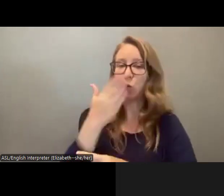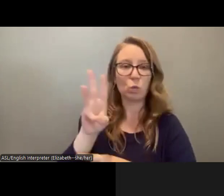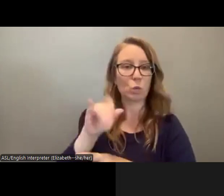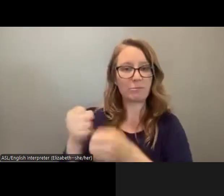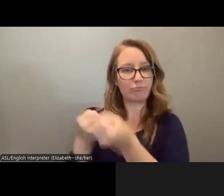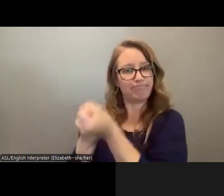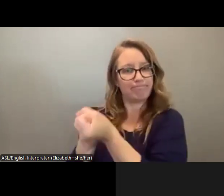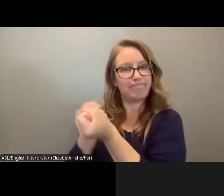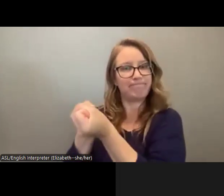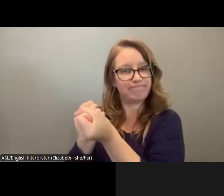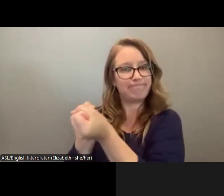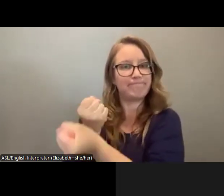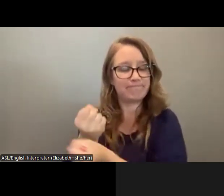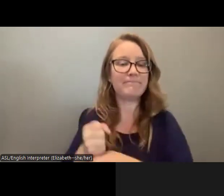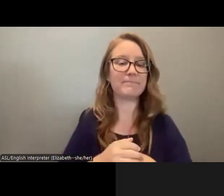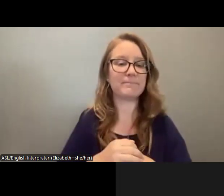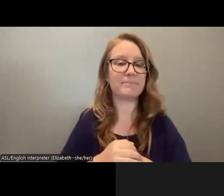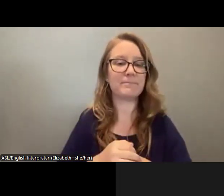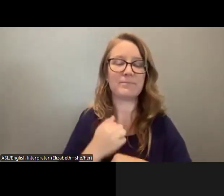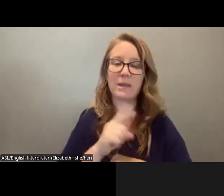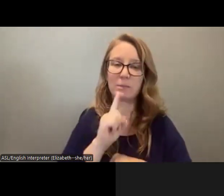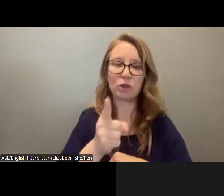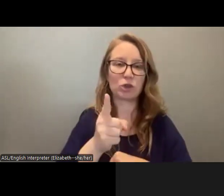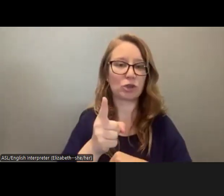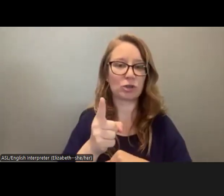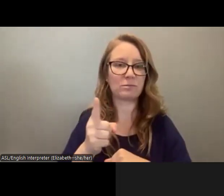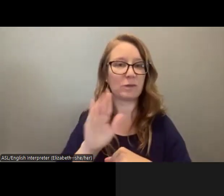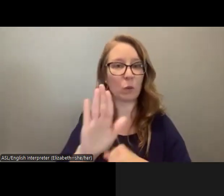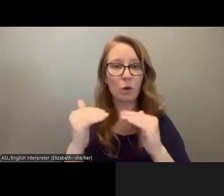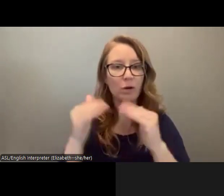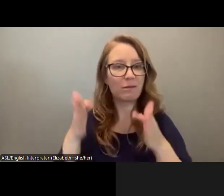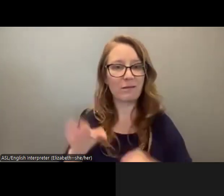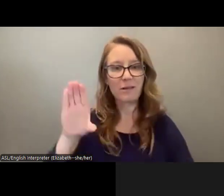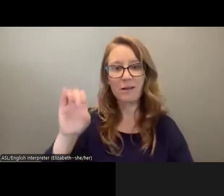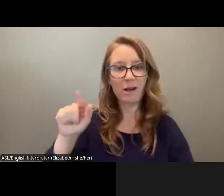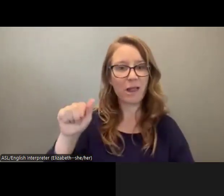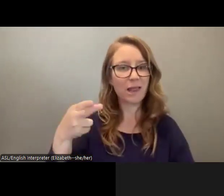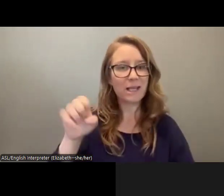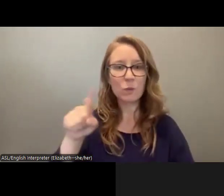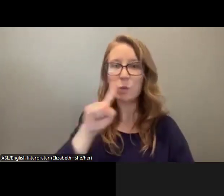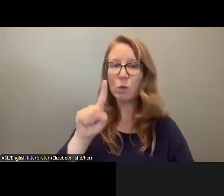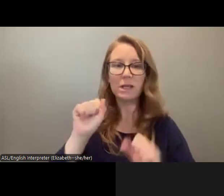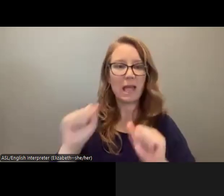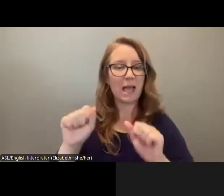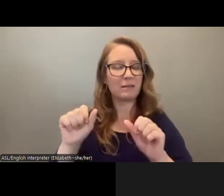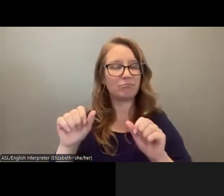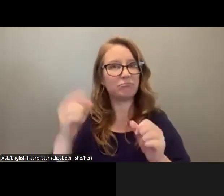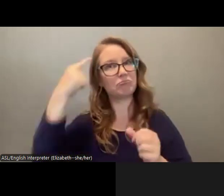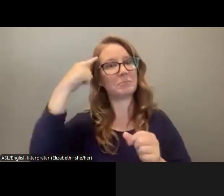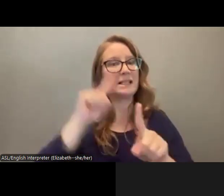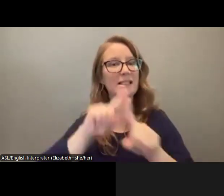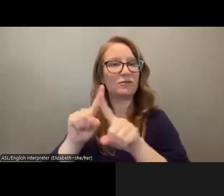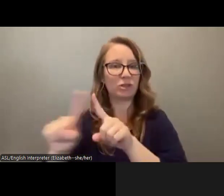for things. Certainly, I'm sure there are colleagues of yours on the line there that could provide other avenues,